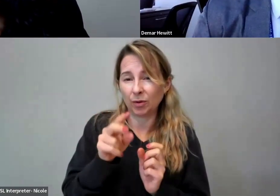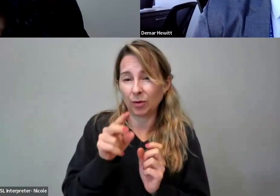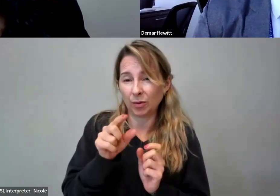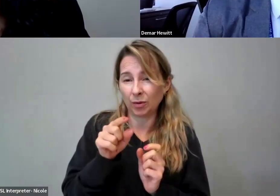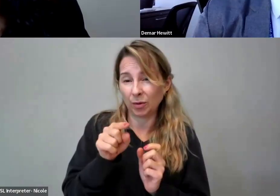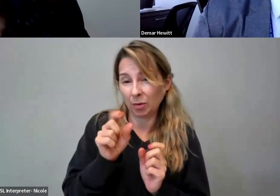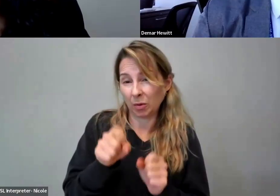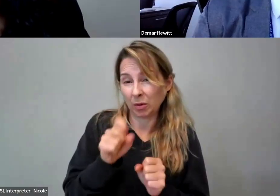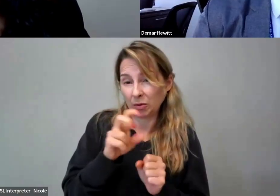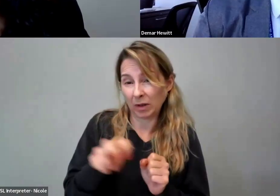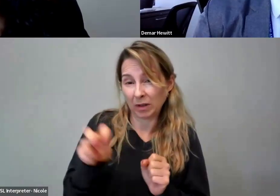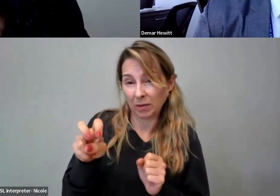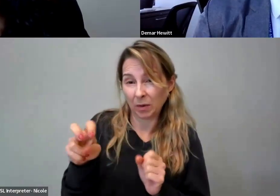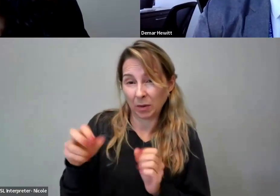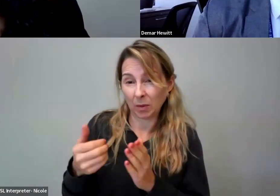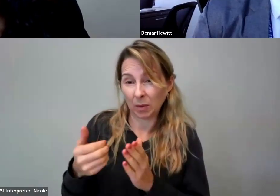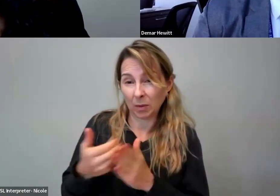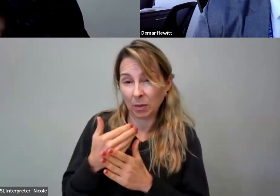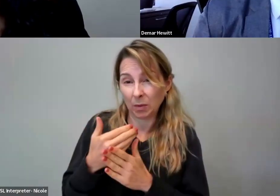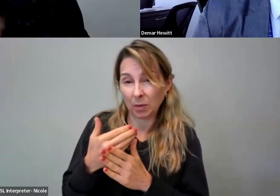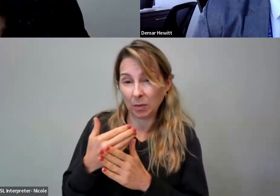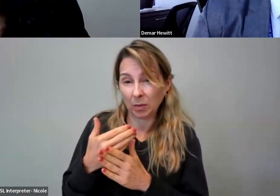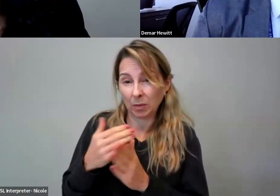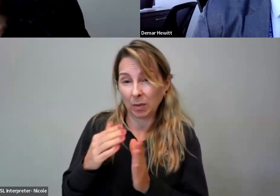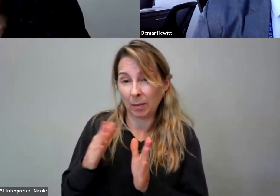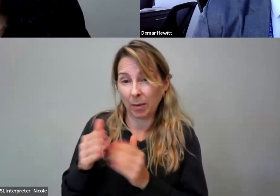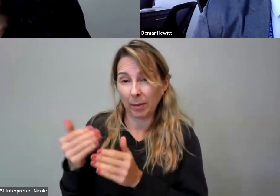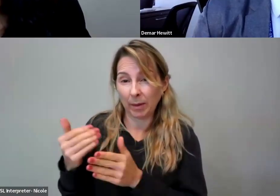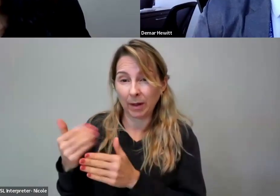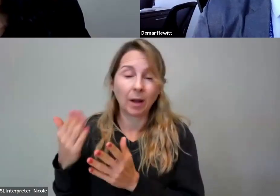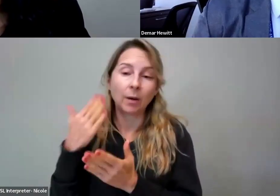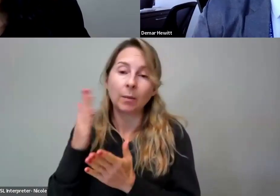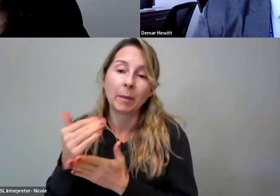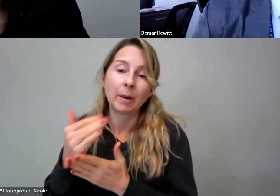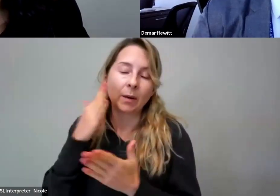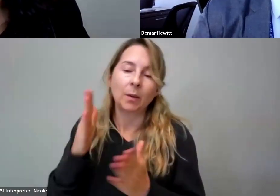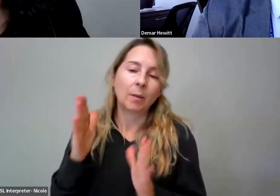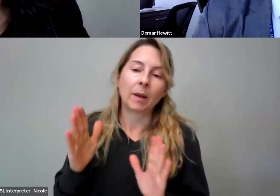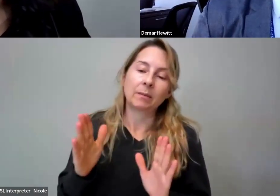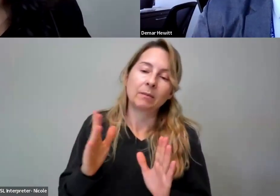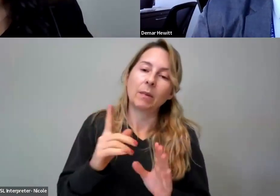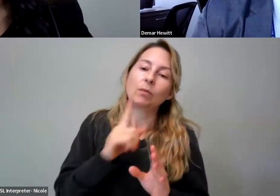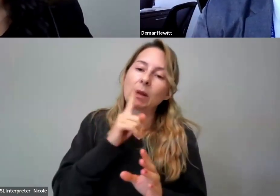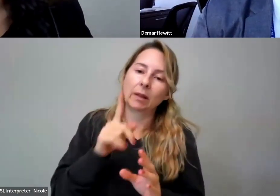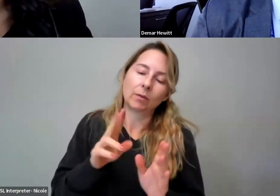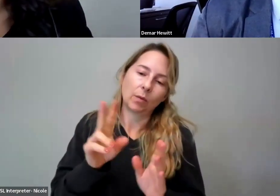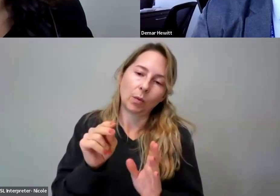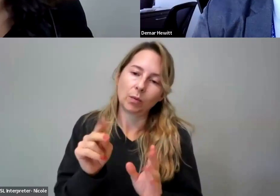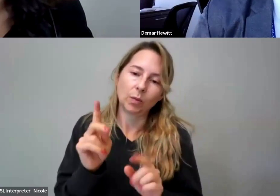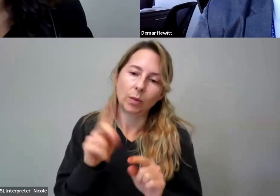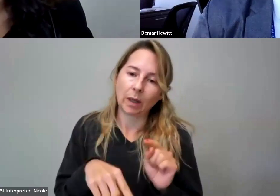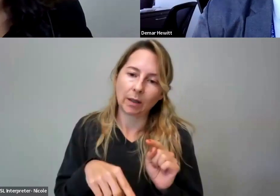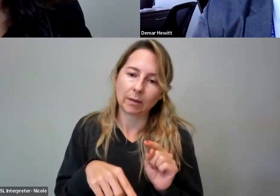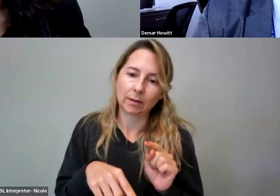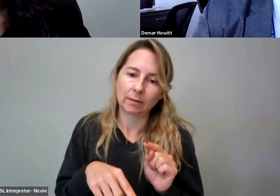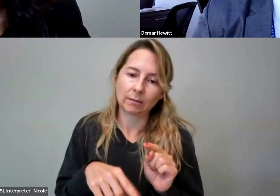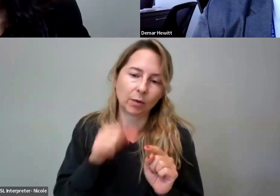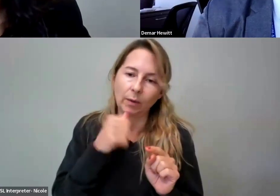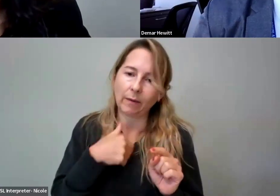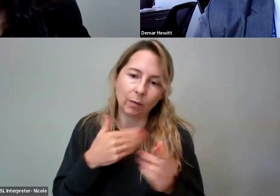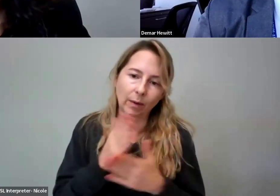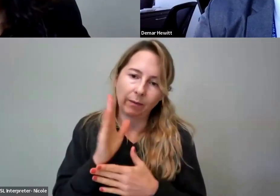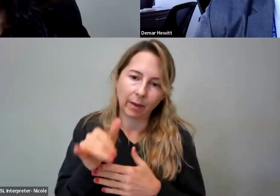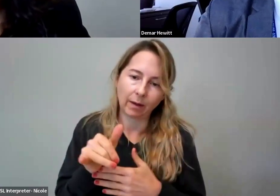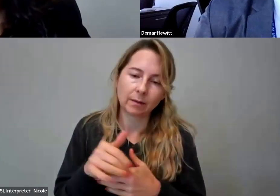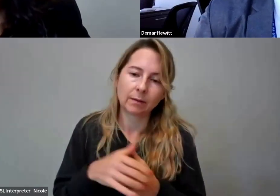to answer the question, no, you don't have a right to a lower rent because of financial circumstances. And the code allows landlords